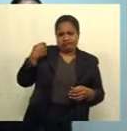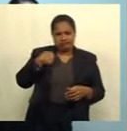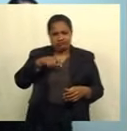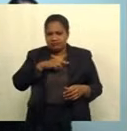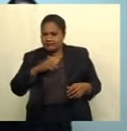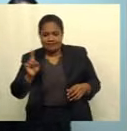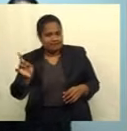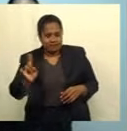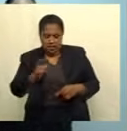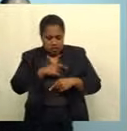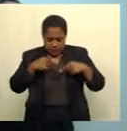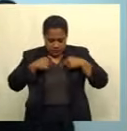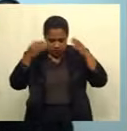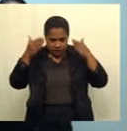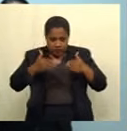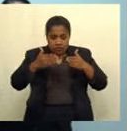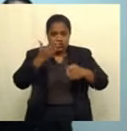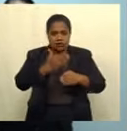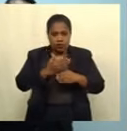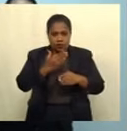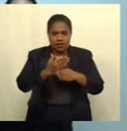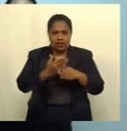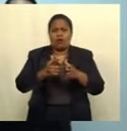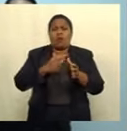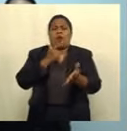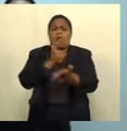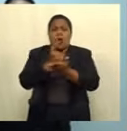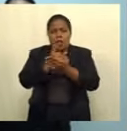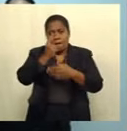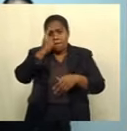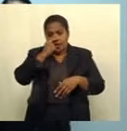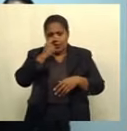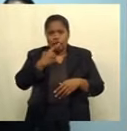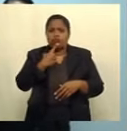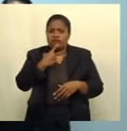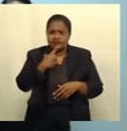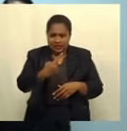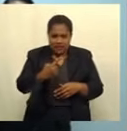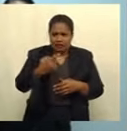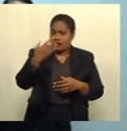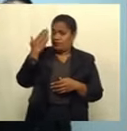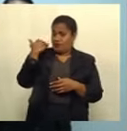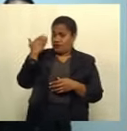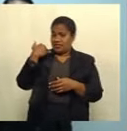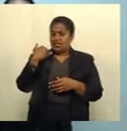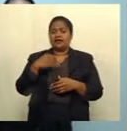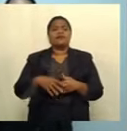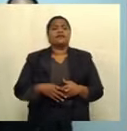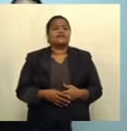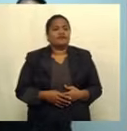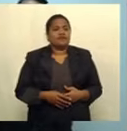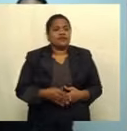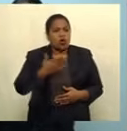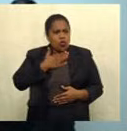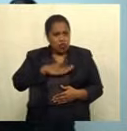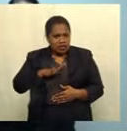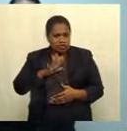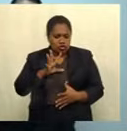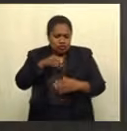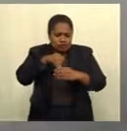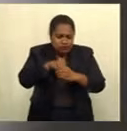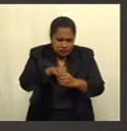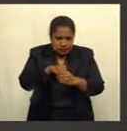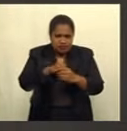We have to focus on the job at hand. There's a lot of people who, as we've said previously, who are, wanting to engage in populist